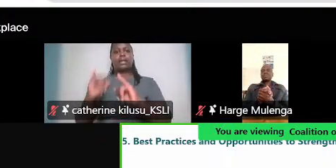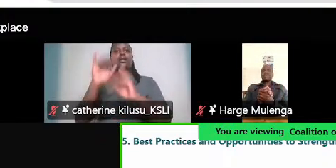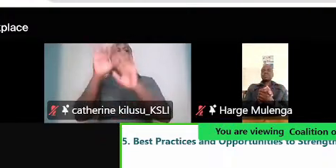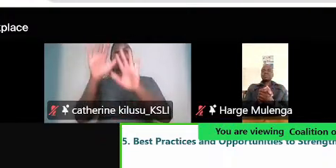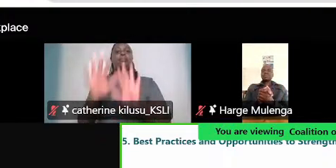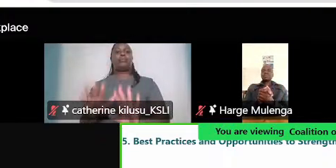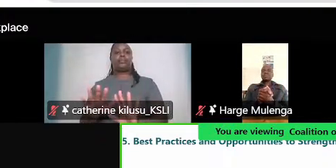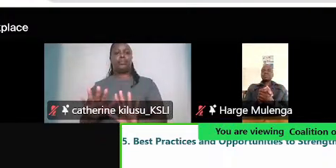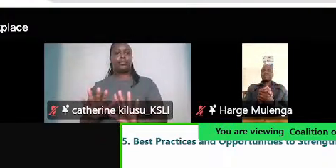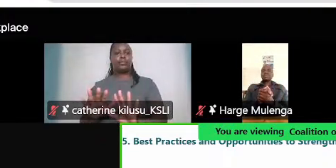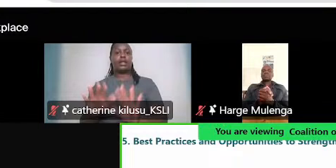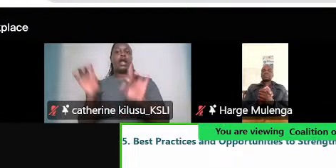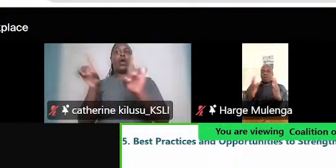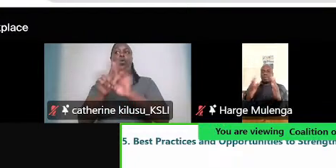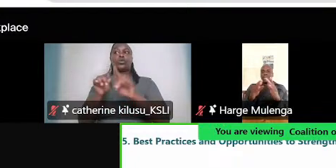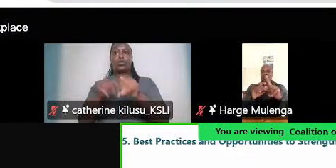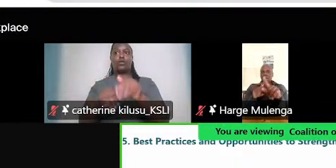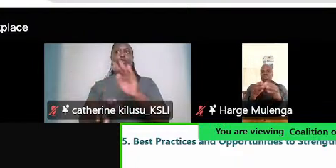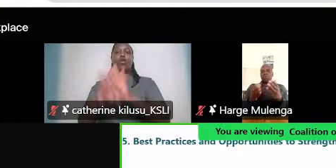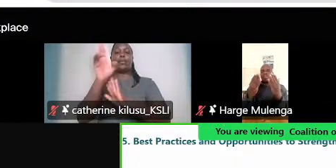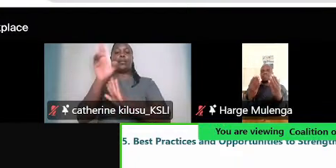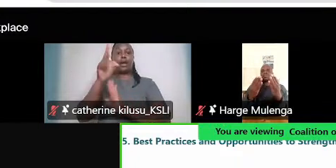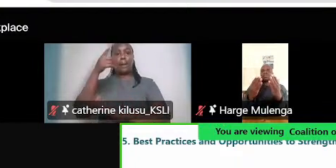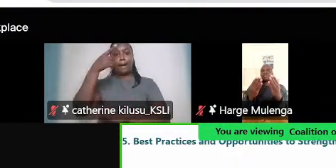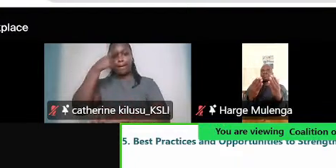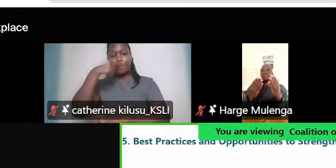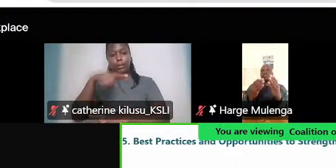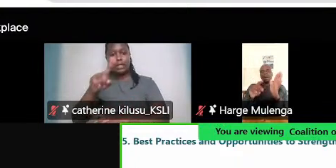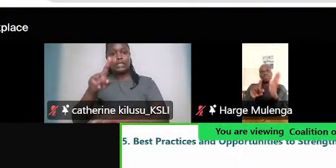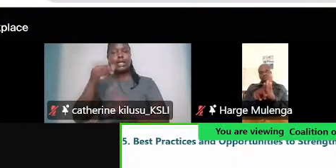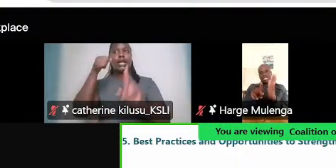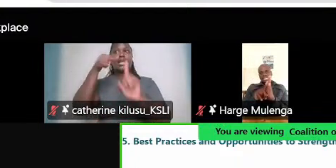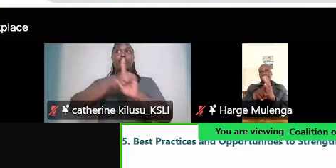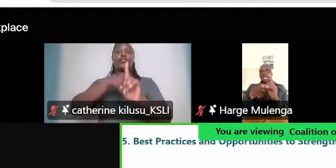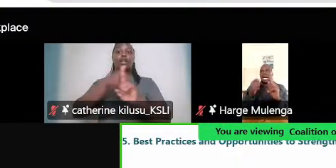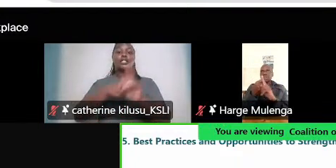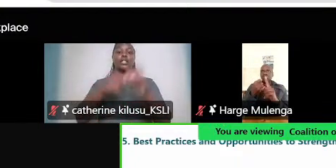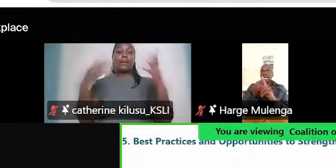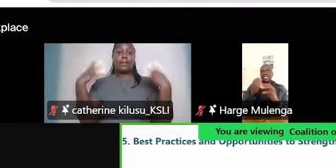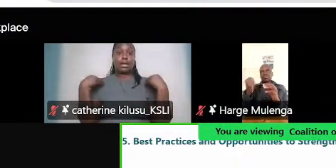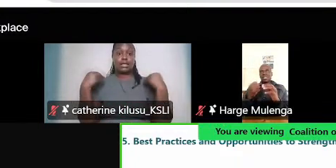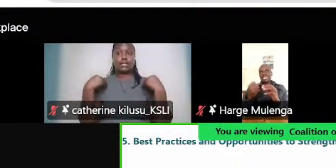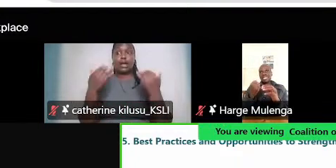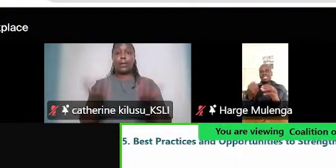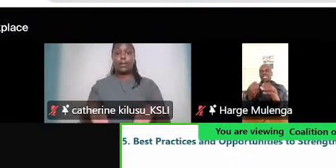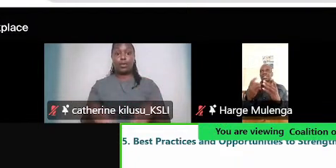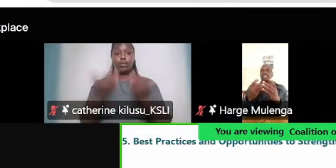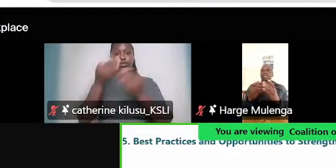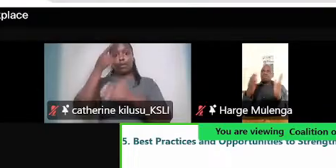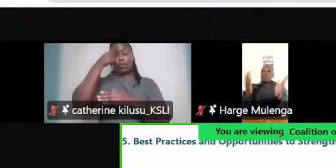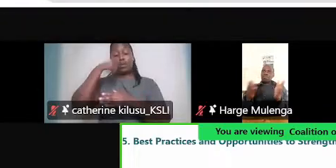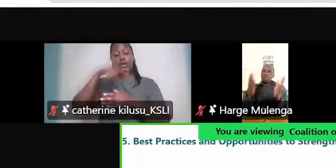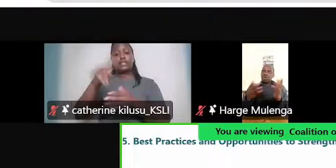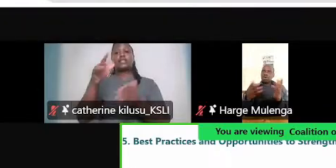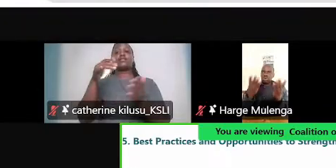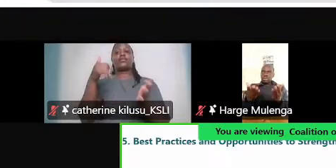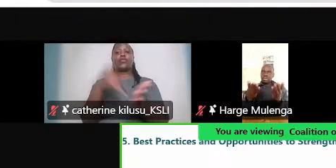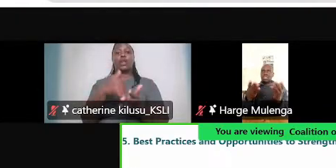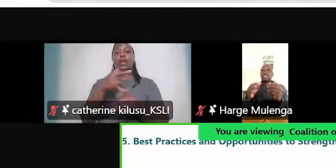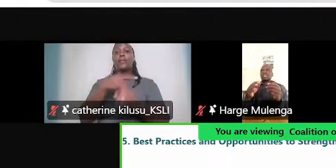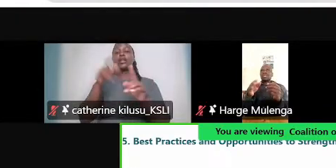follow up. Policy and advocacy practices, promotion. Policies are in place, but they are not being